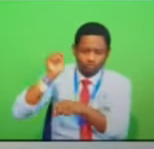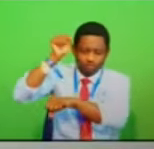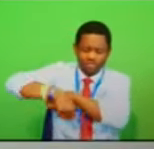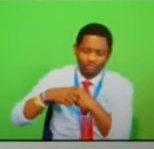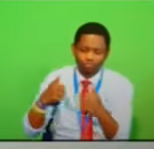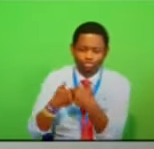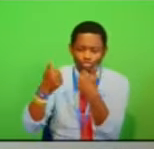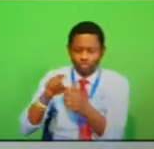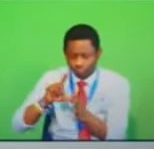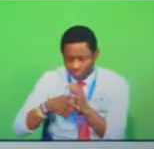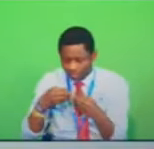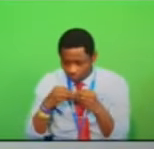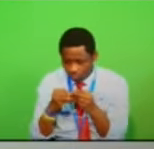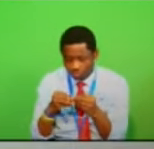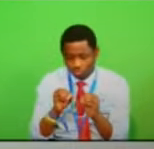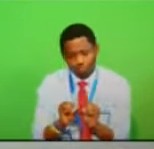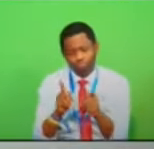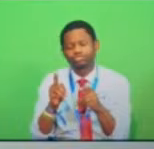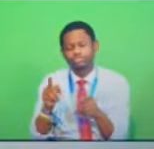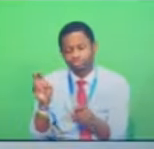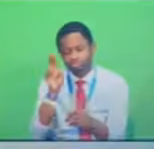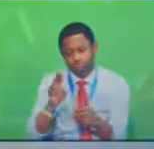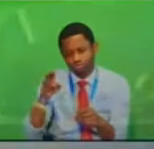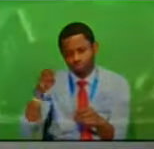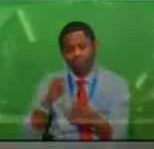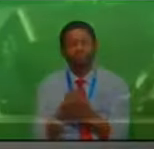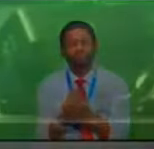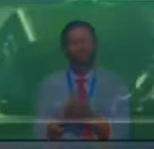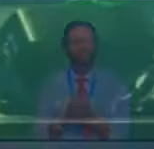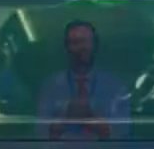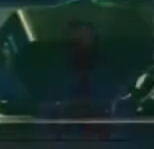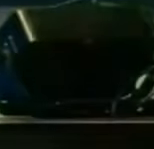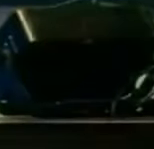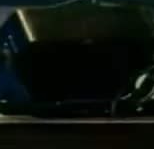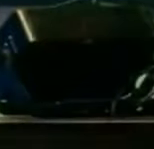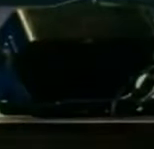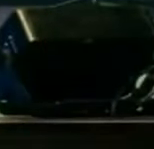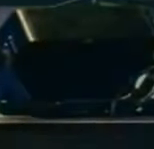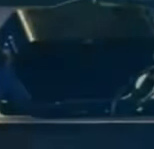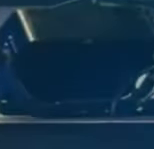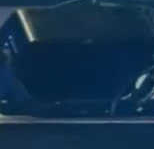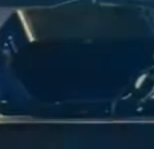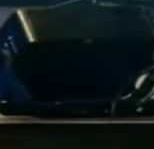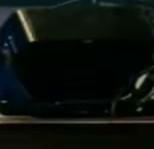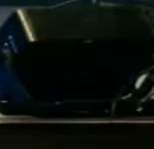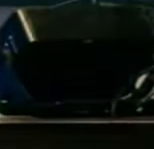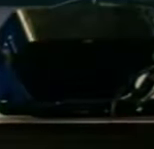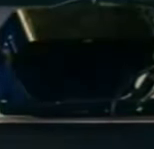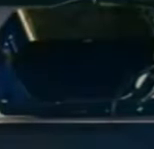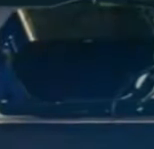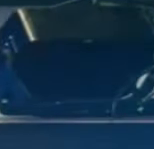the opportunities and we buy into them. One of the things which